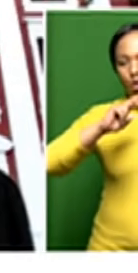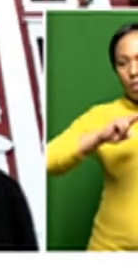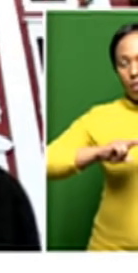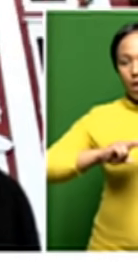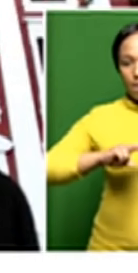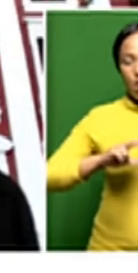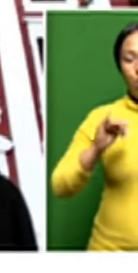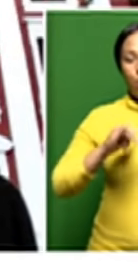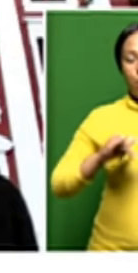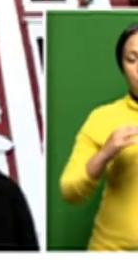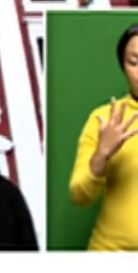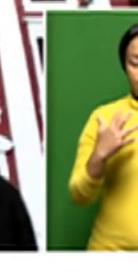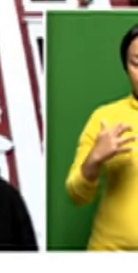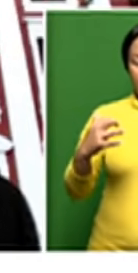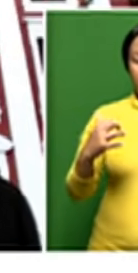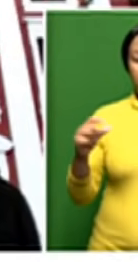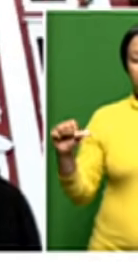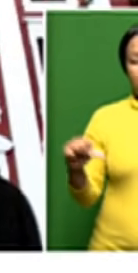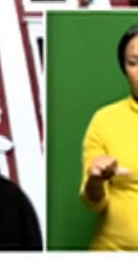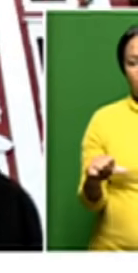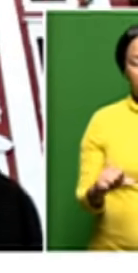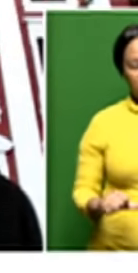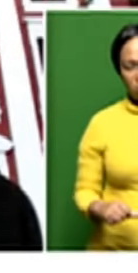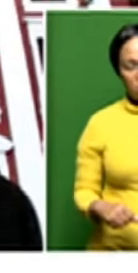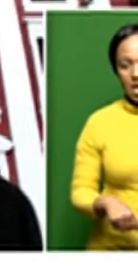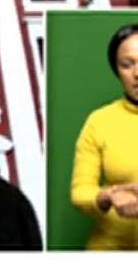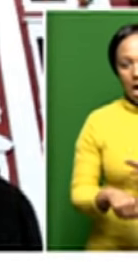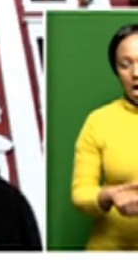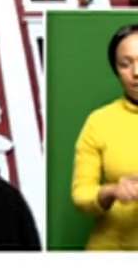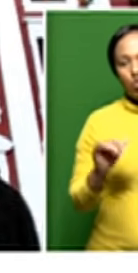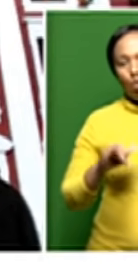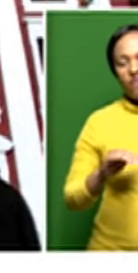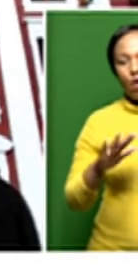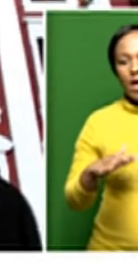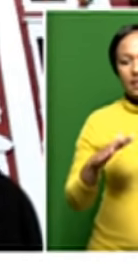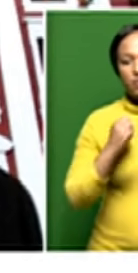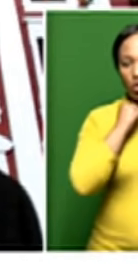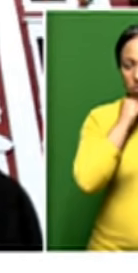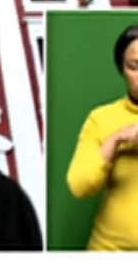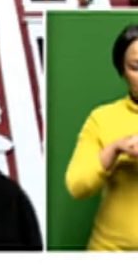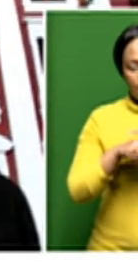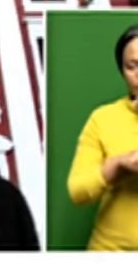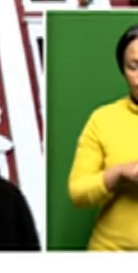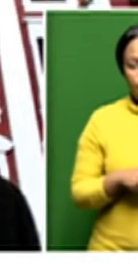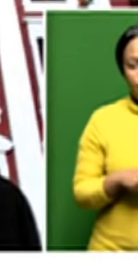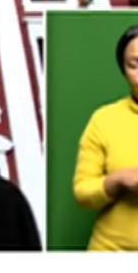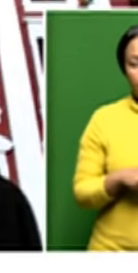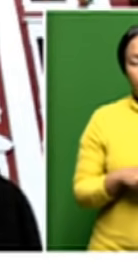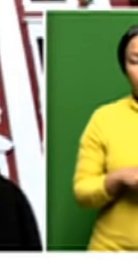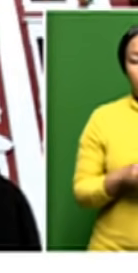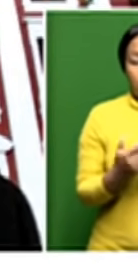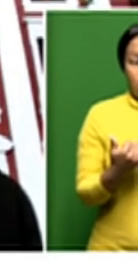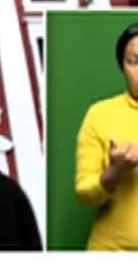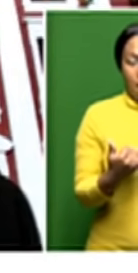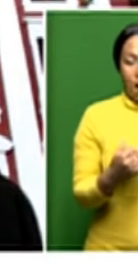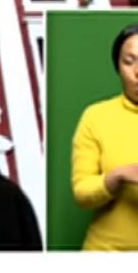wait for Parliament to reconvene, but then subsequently said, no, we don't have time to wait until the 18th of August. So currently, the technocrats are